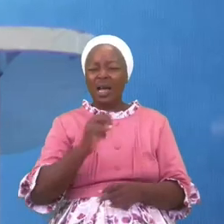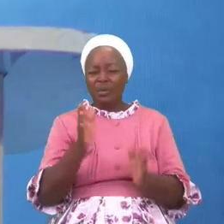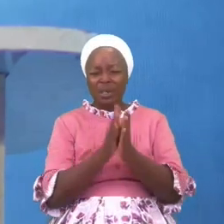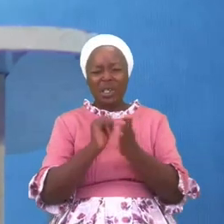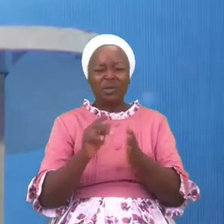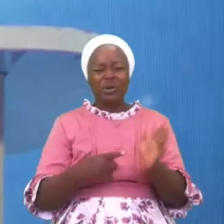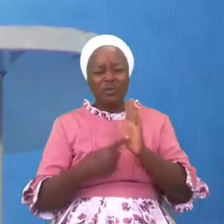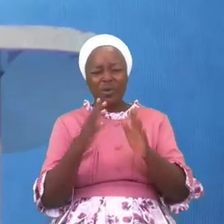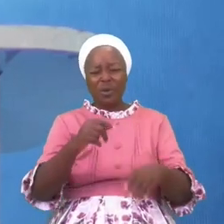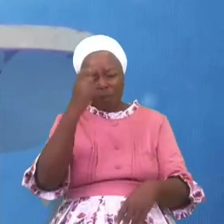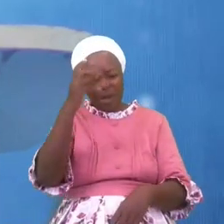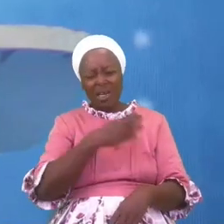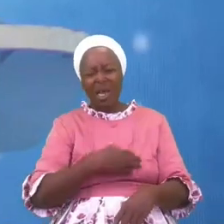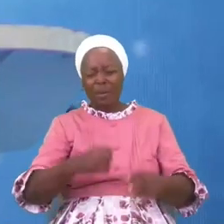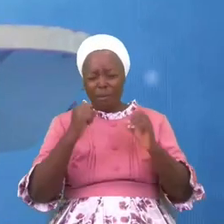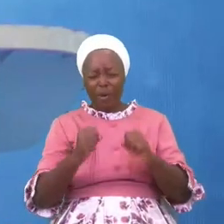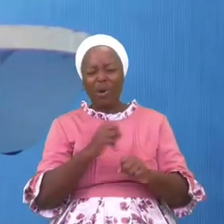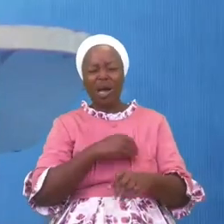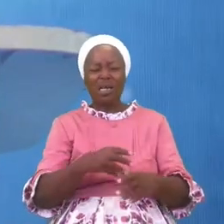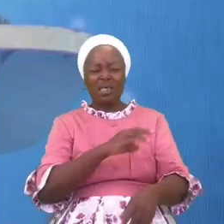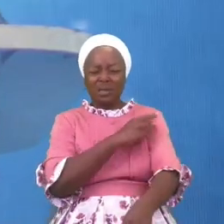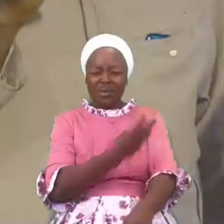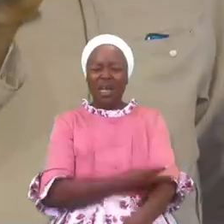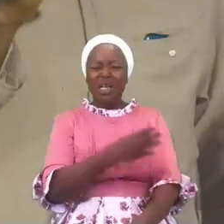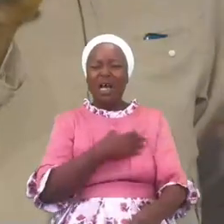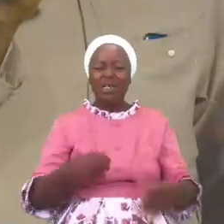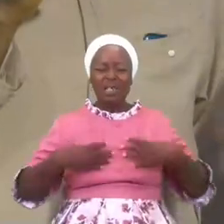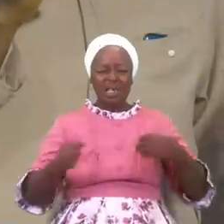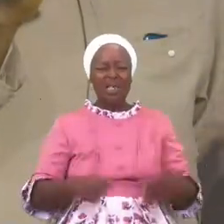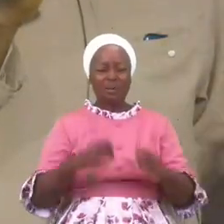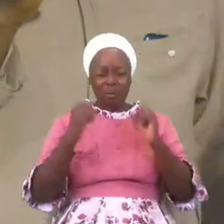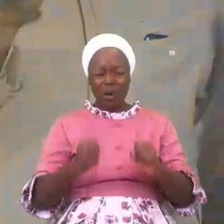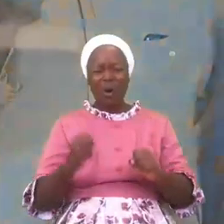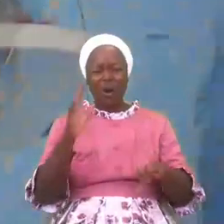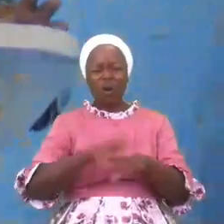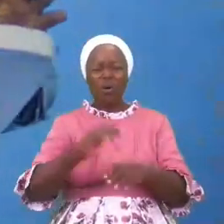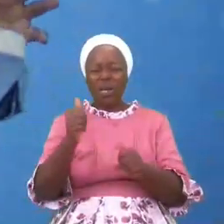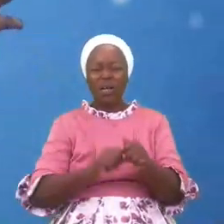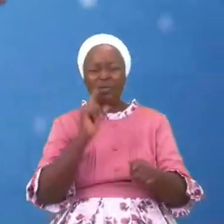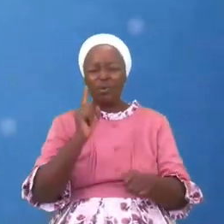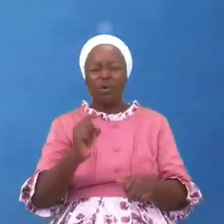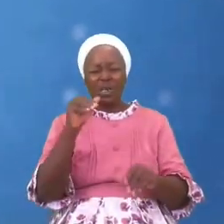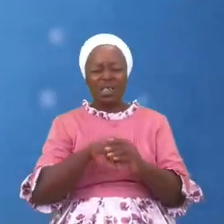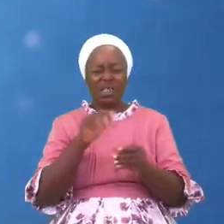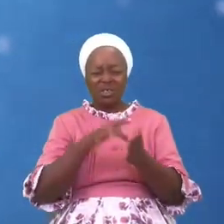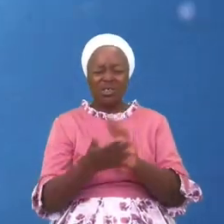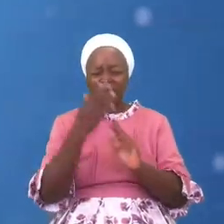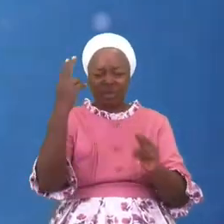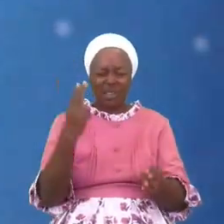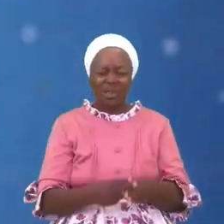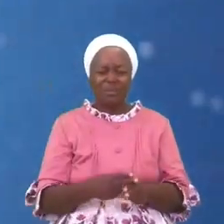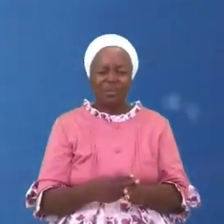healing virtue on everyone in Jesus' name. Lord, begin your work